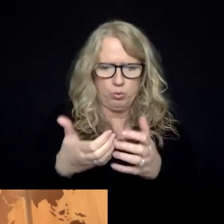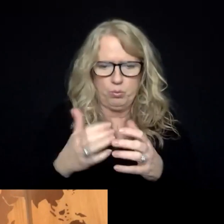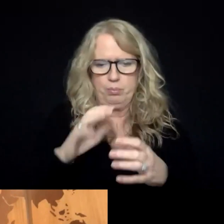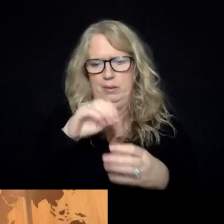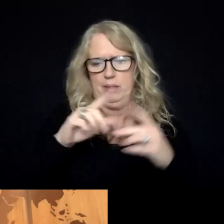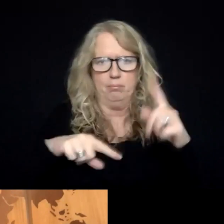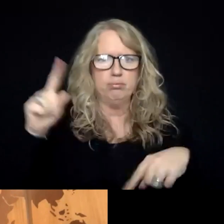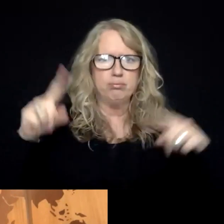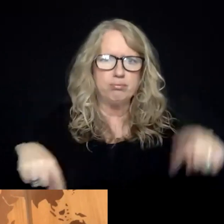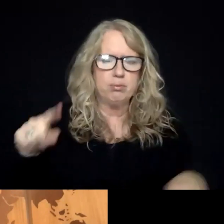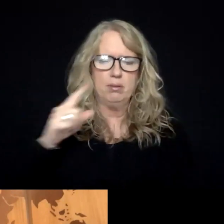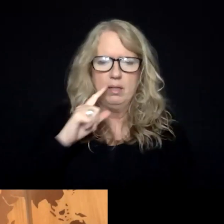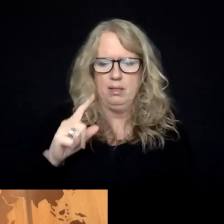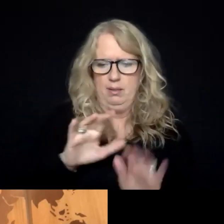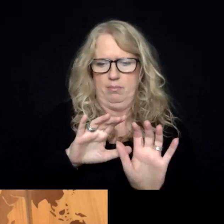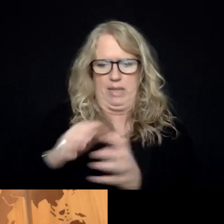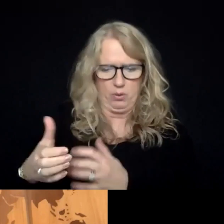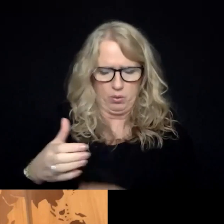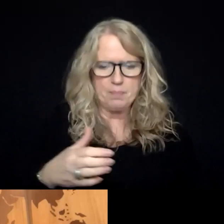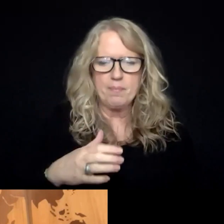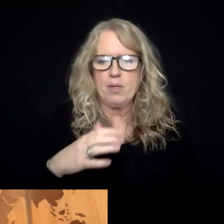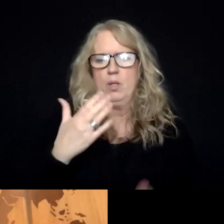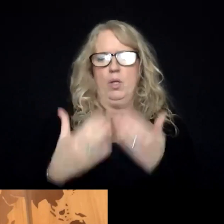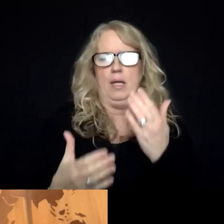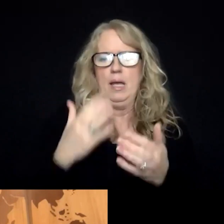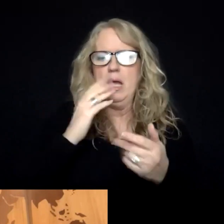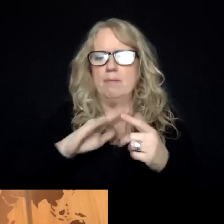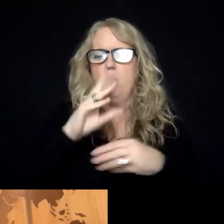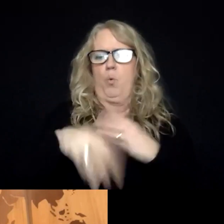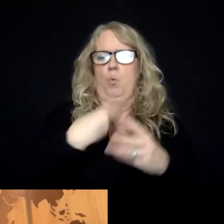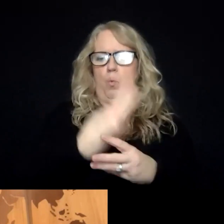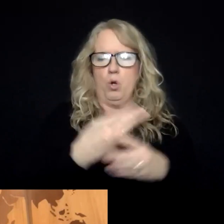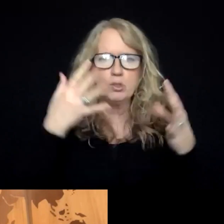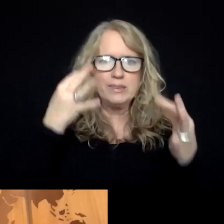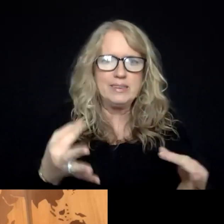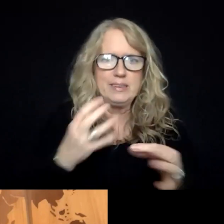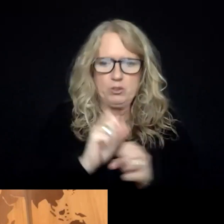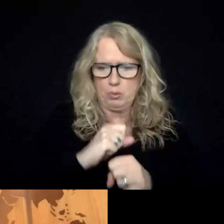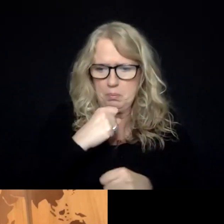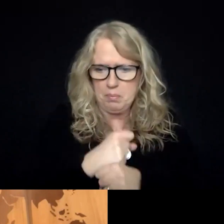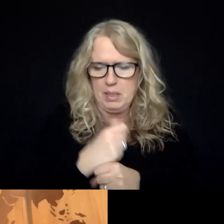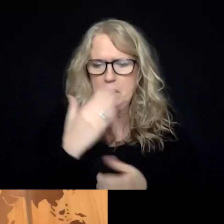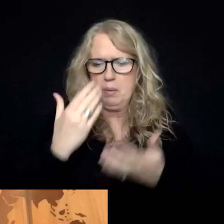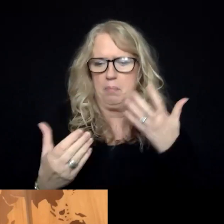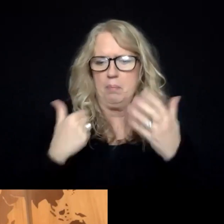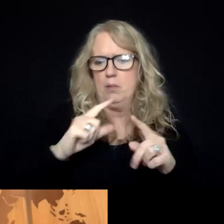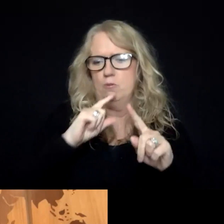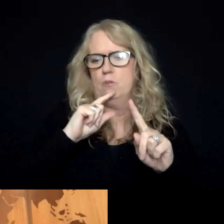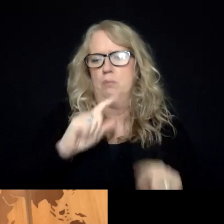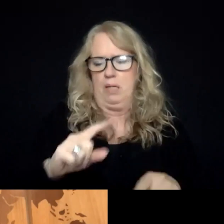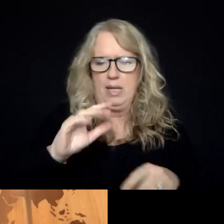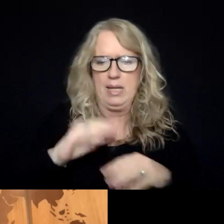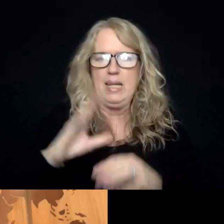categories. And it's particularly when engaging in moral decision making, which you could argue might be at play when responding to someone in an acute mental